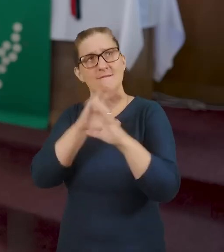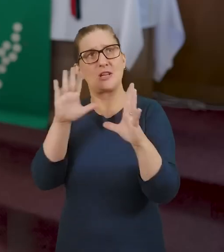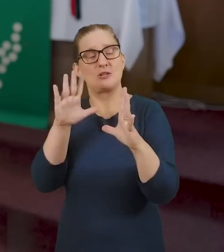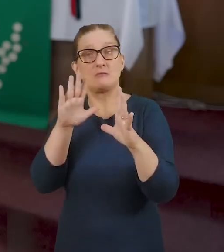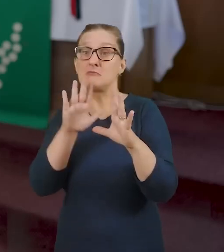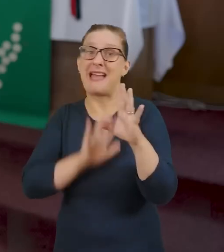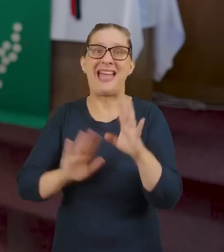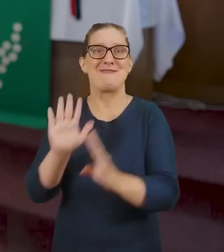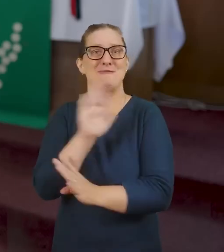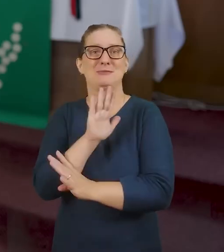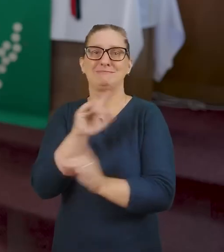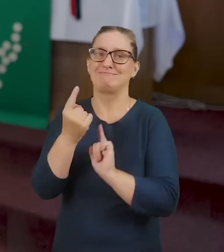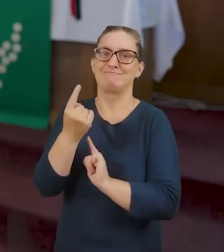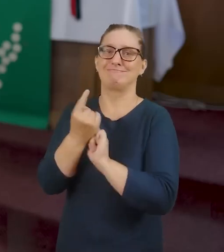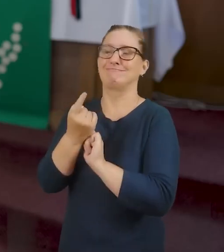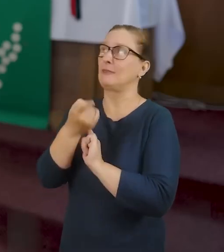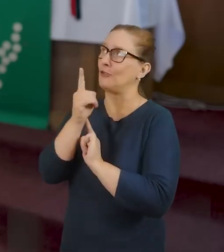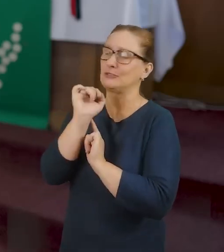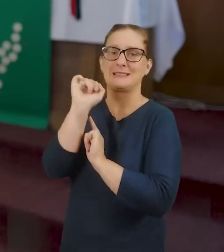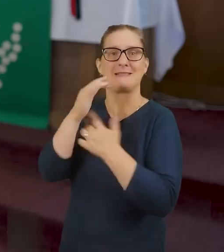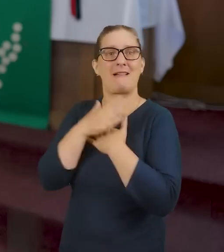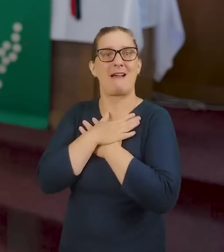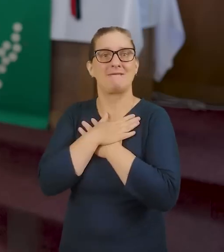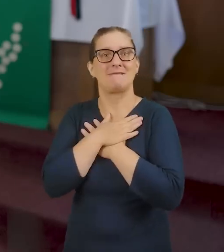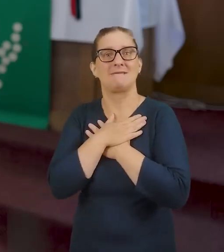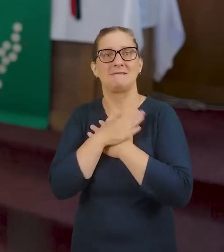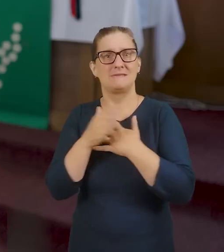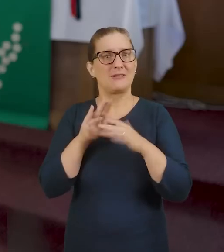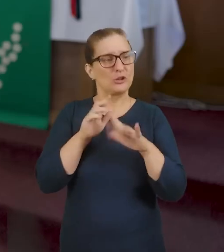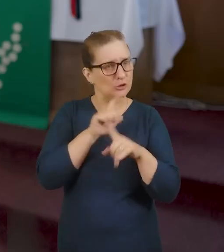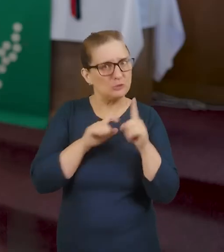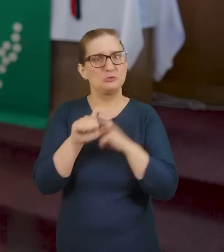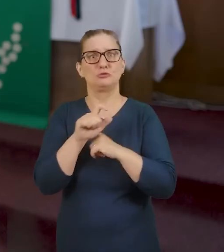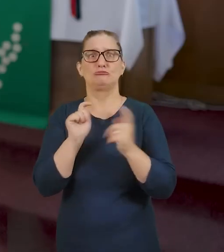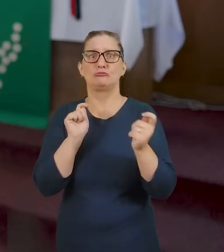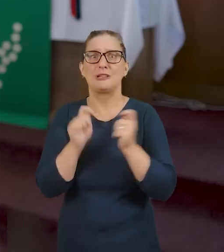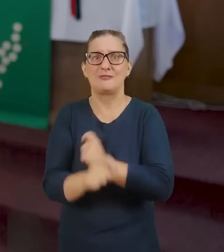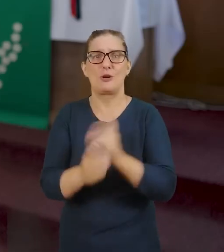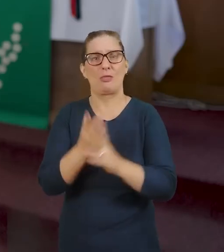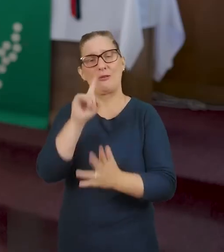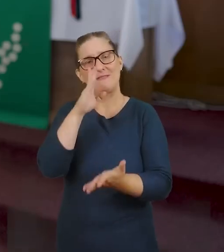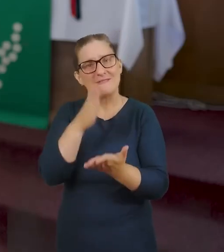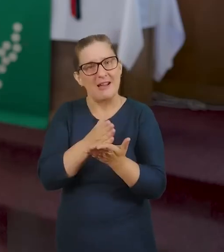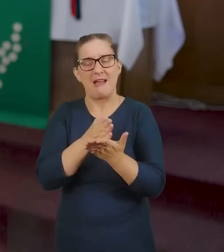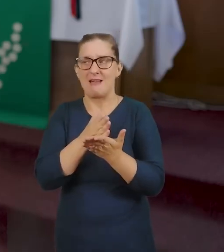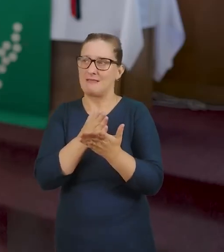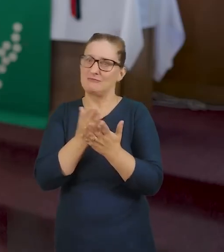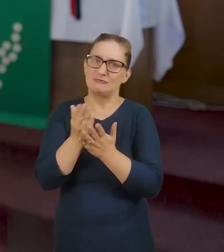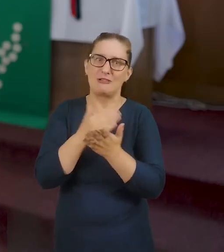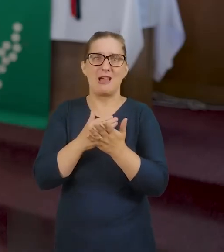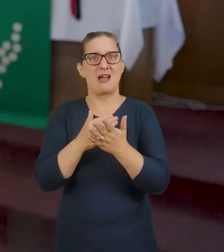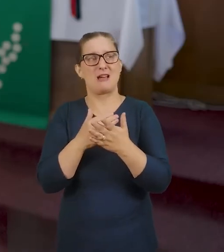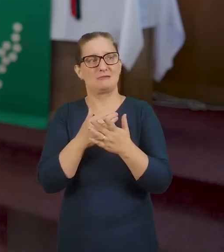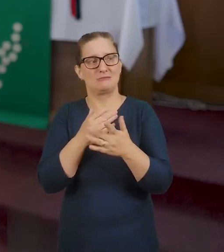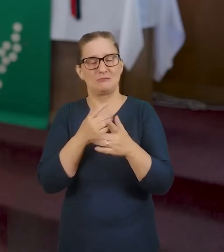everyone everywhere to encounter God's love and be empowered to transform their community through faith shared